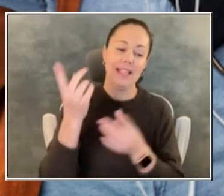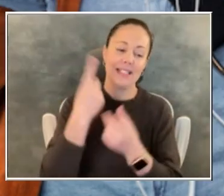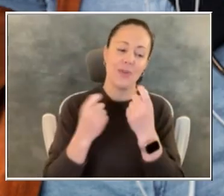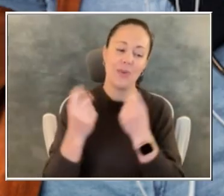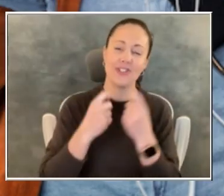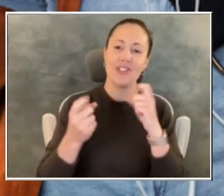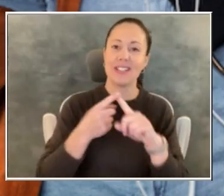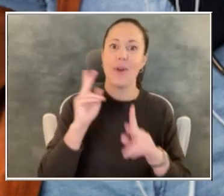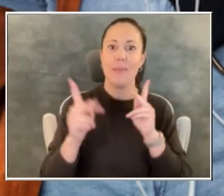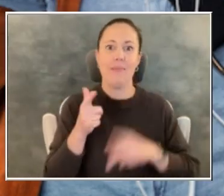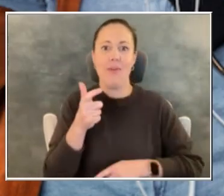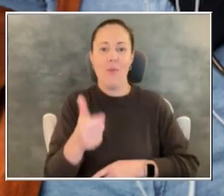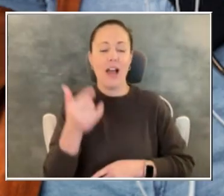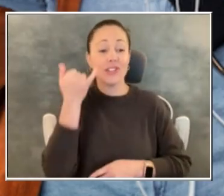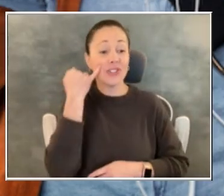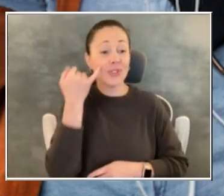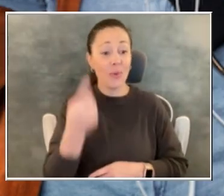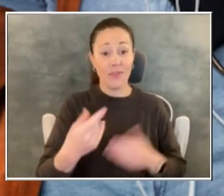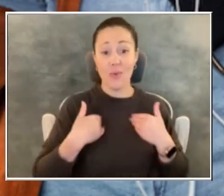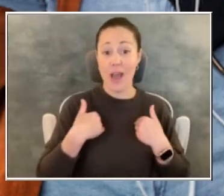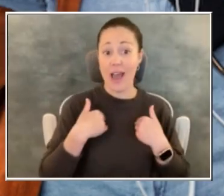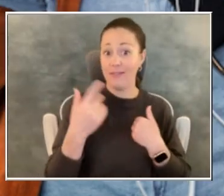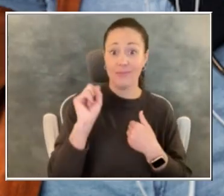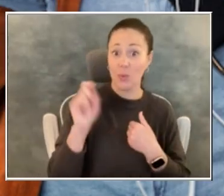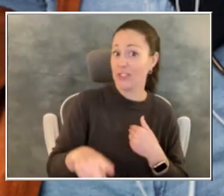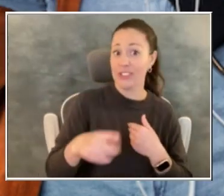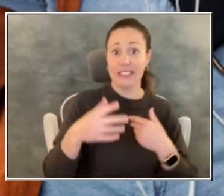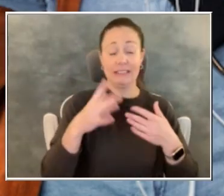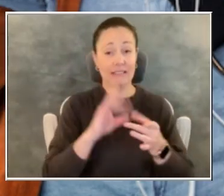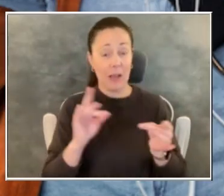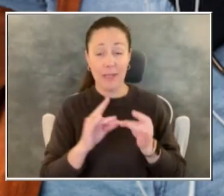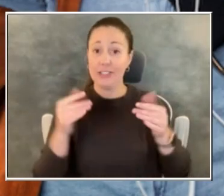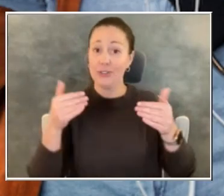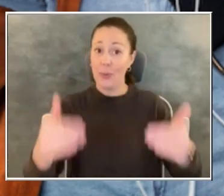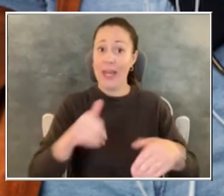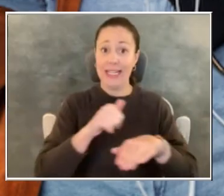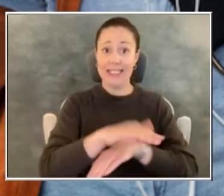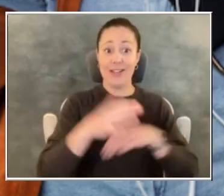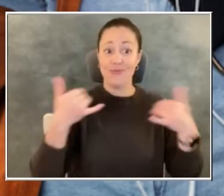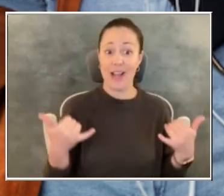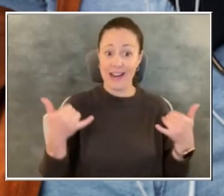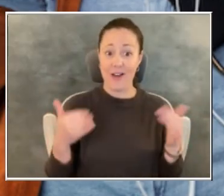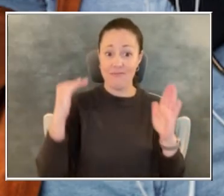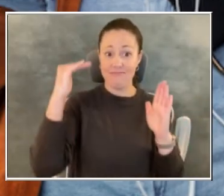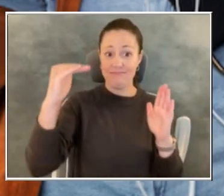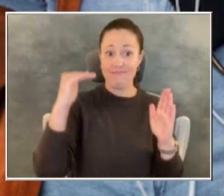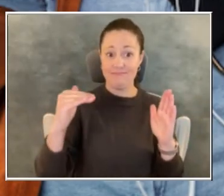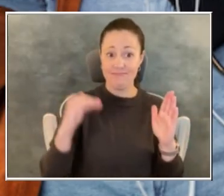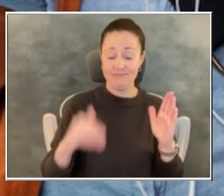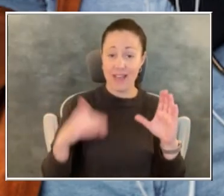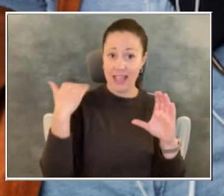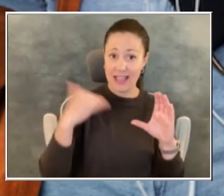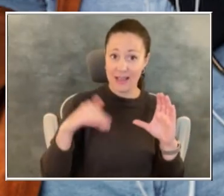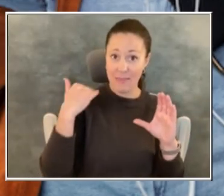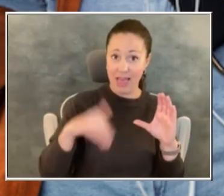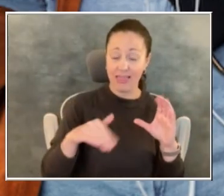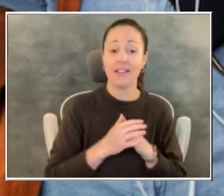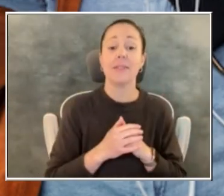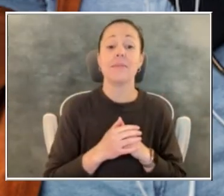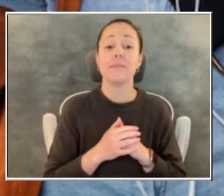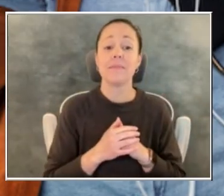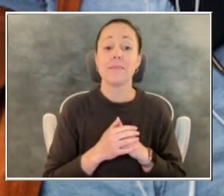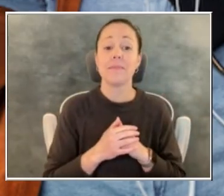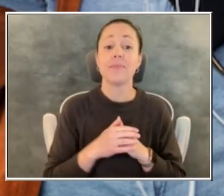read aloud or share during the program, you can send it to us right now throughout the program on email, the Medical News Network, or